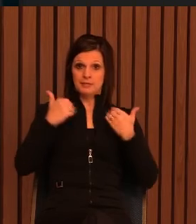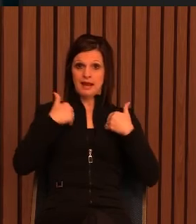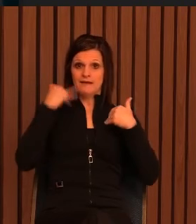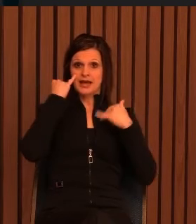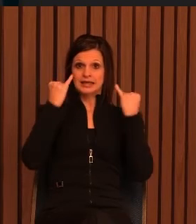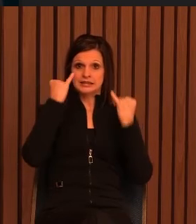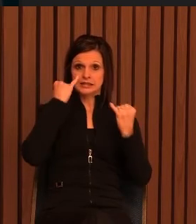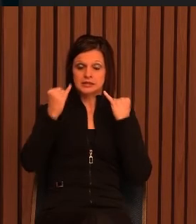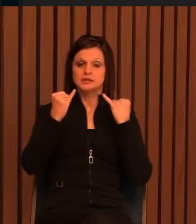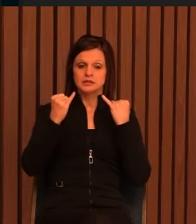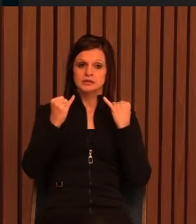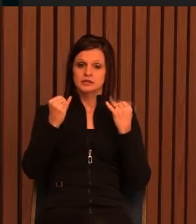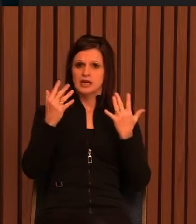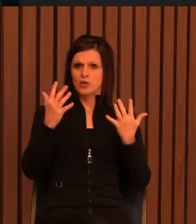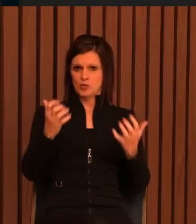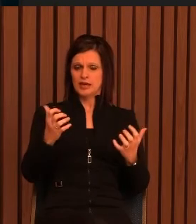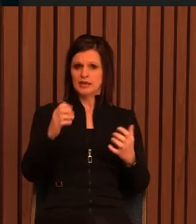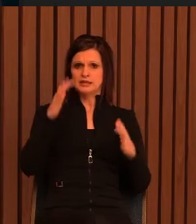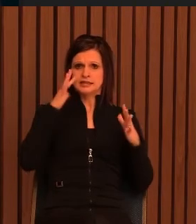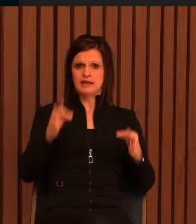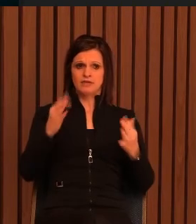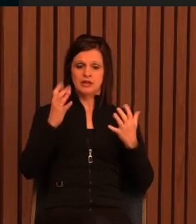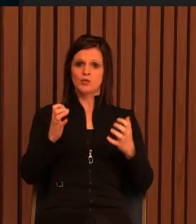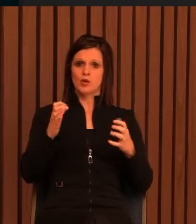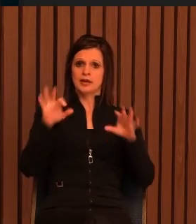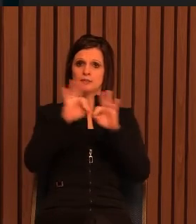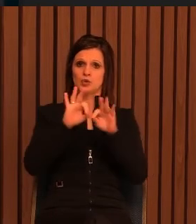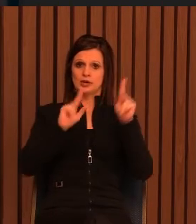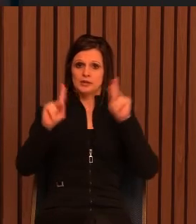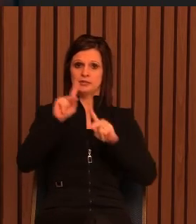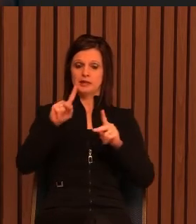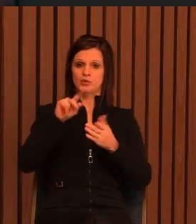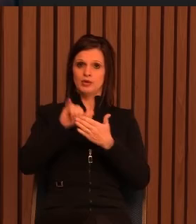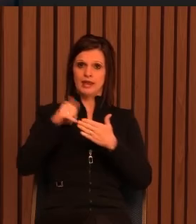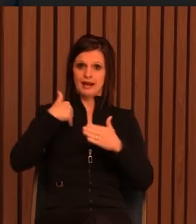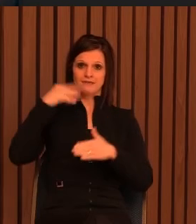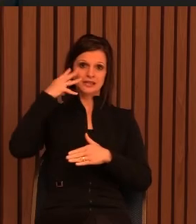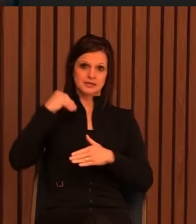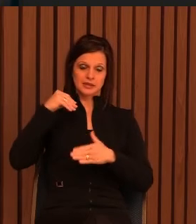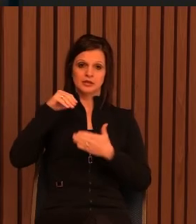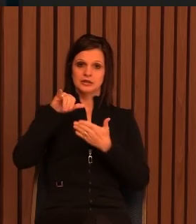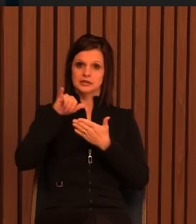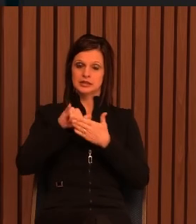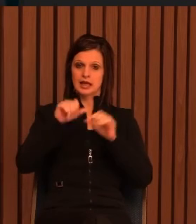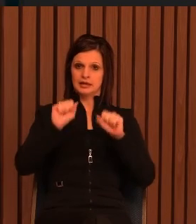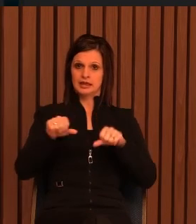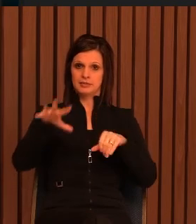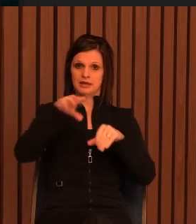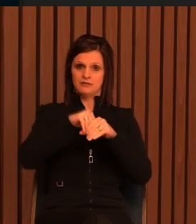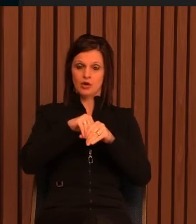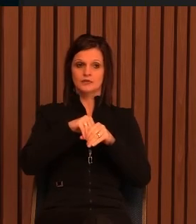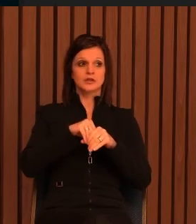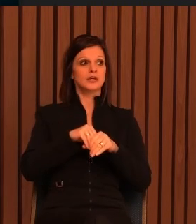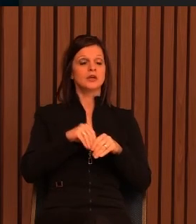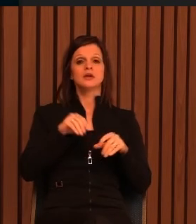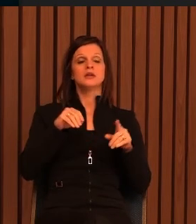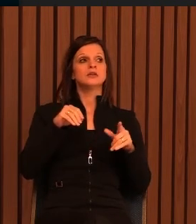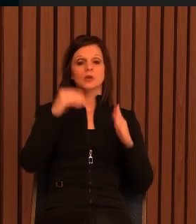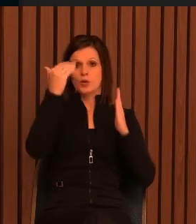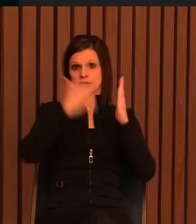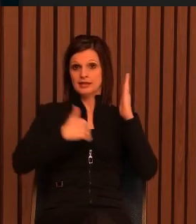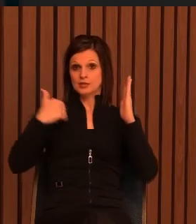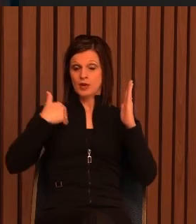all the key people that can make this a reality in place. So the bulleted list we